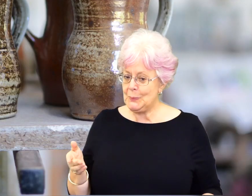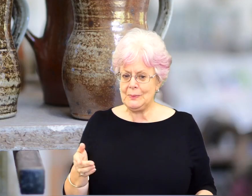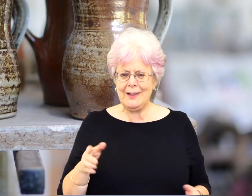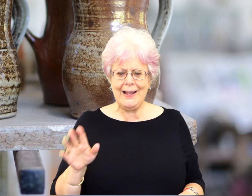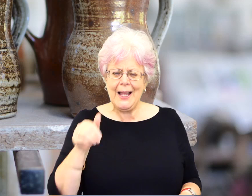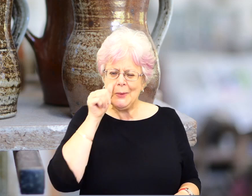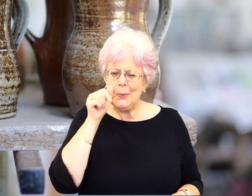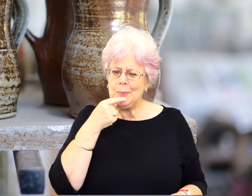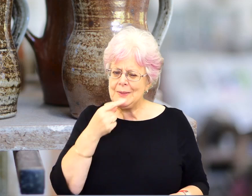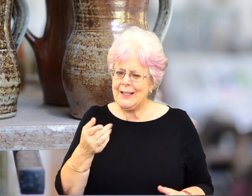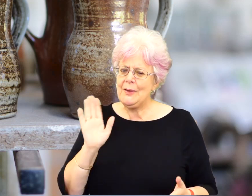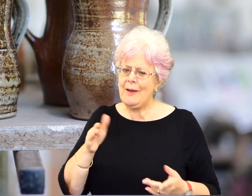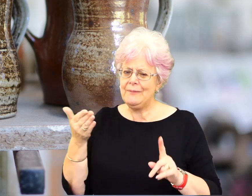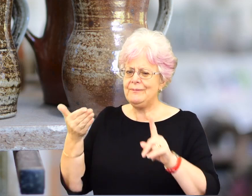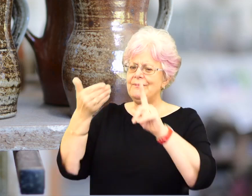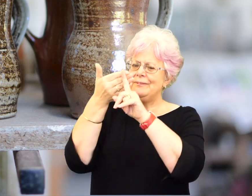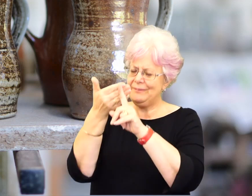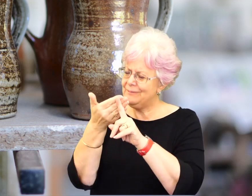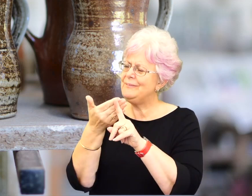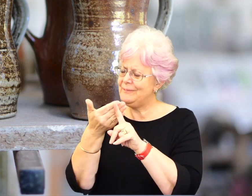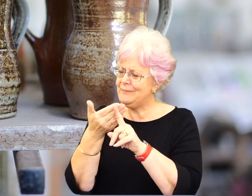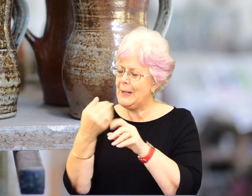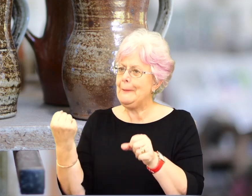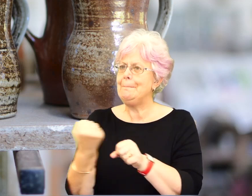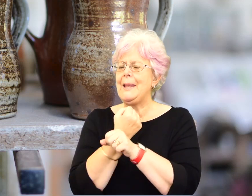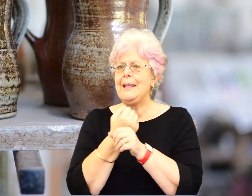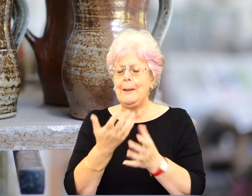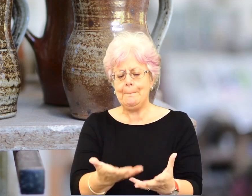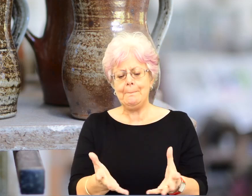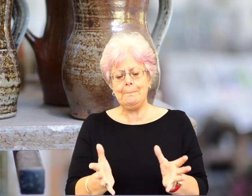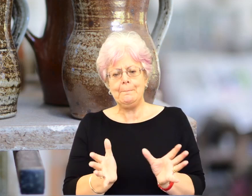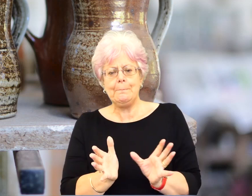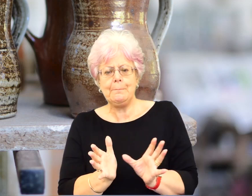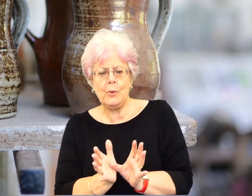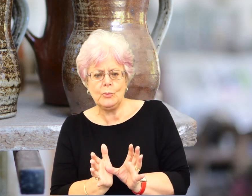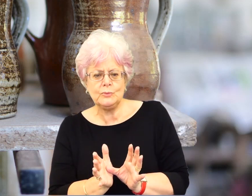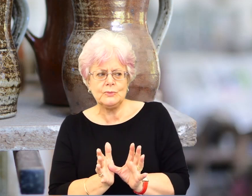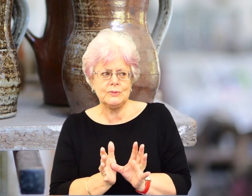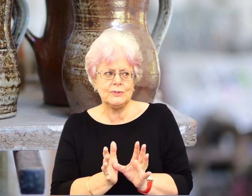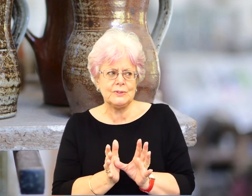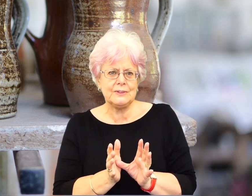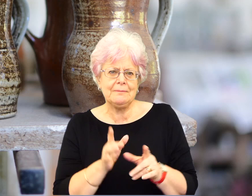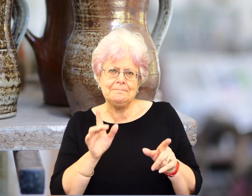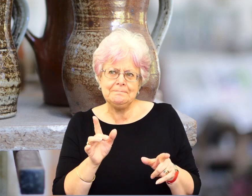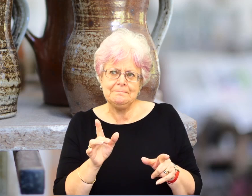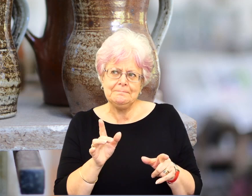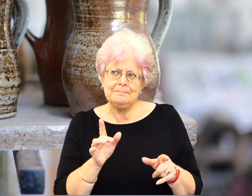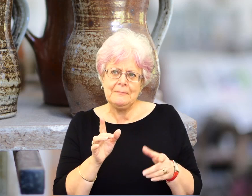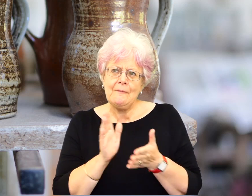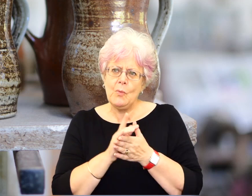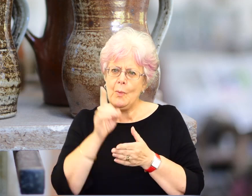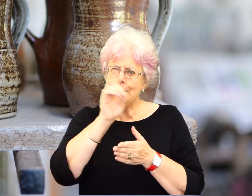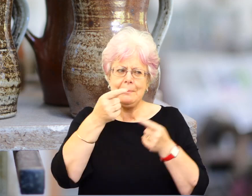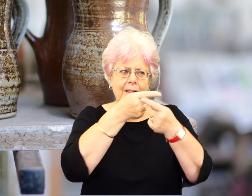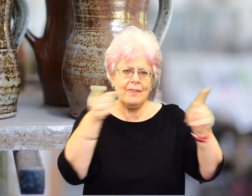stated a wonderful aim, which is to make pots that grow on those who use them, which is just